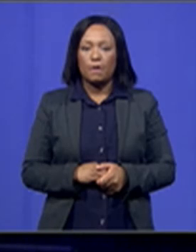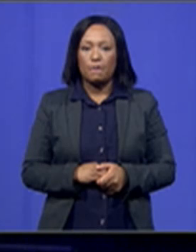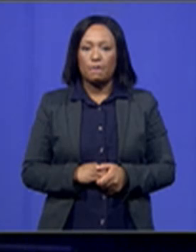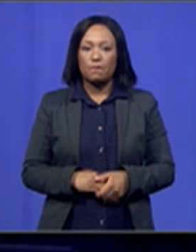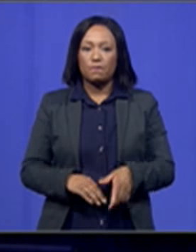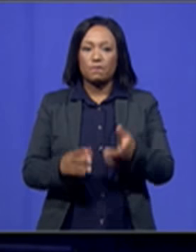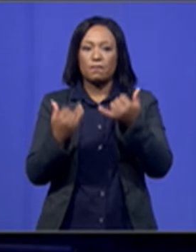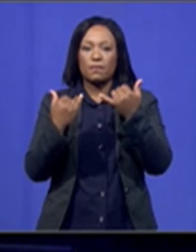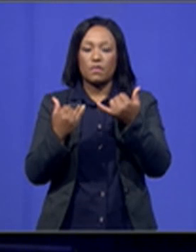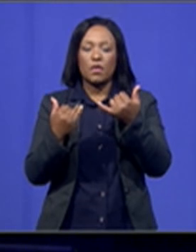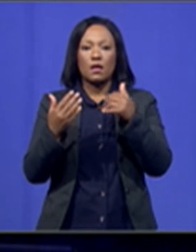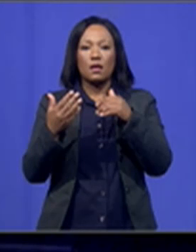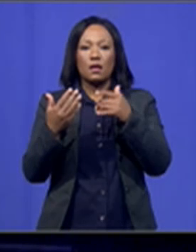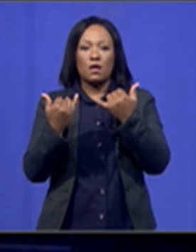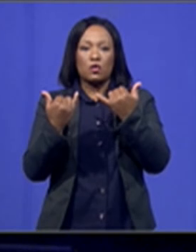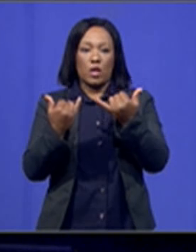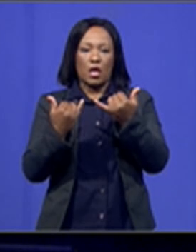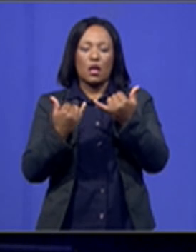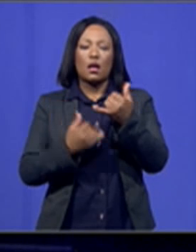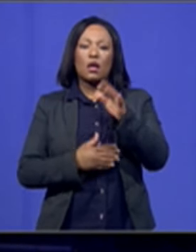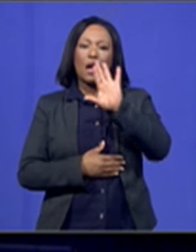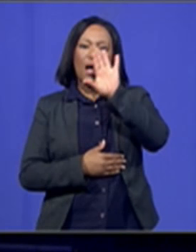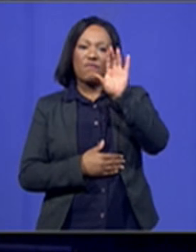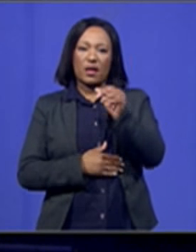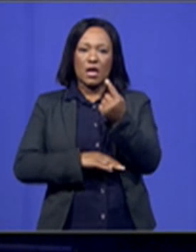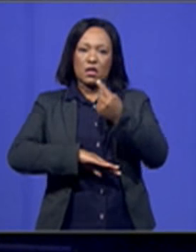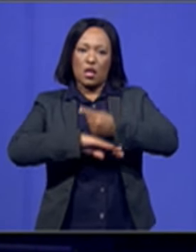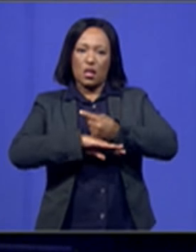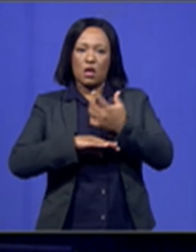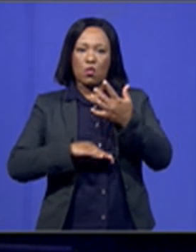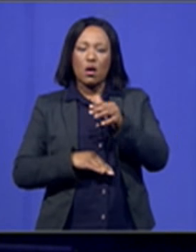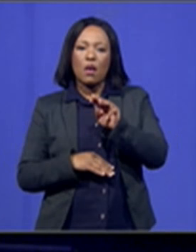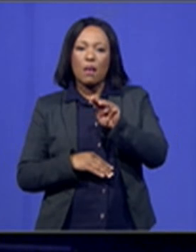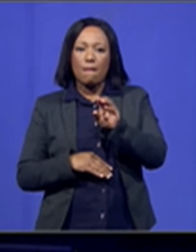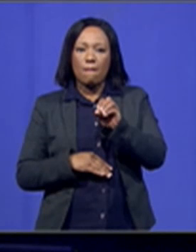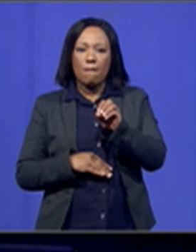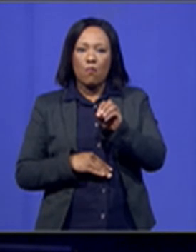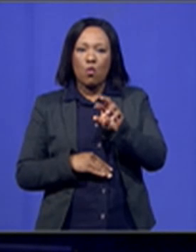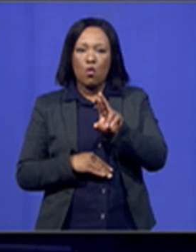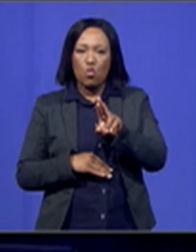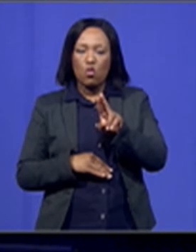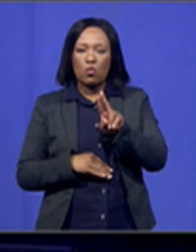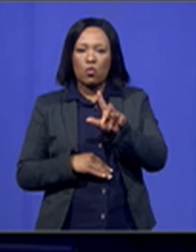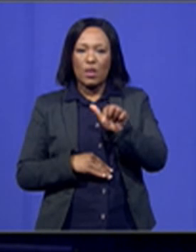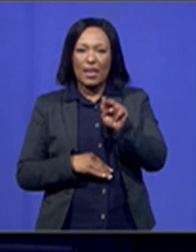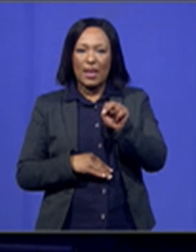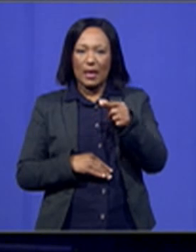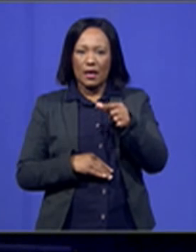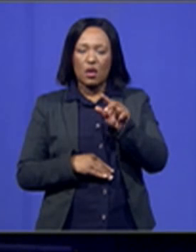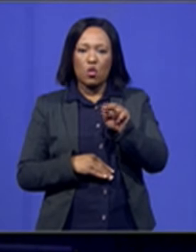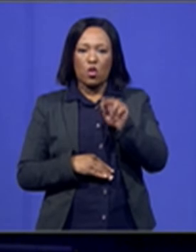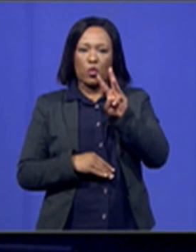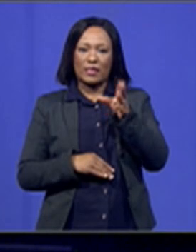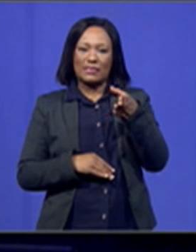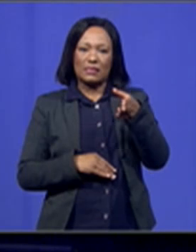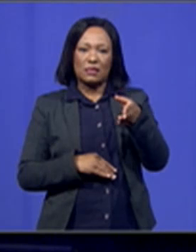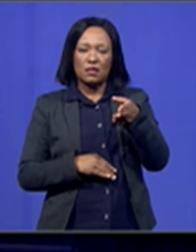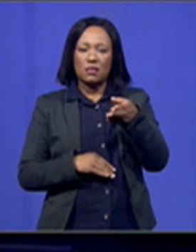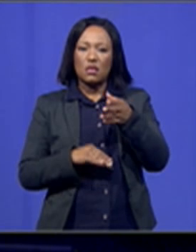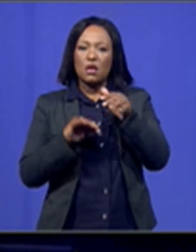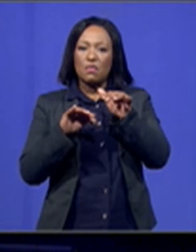Letsatsi la naha la Afrika le ne le tshwaretswe Moruleng provinseng ya North West le ne le tletse maikutlo a mabapi le melata e senang ditokomane